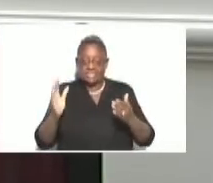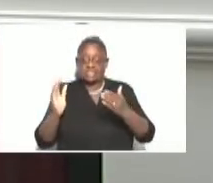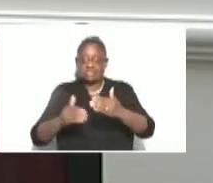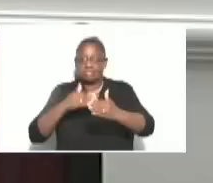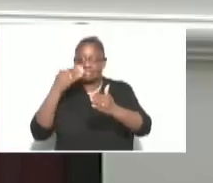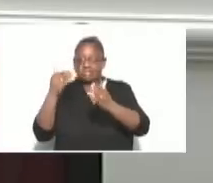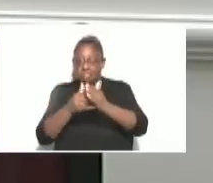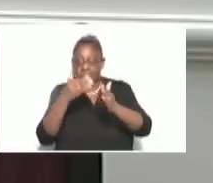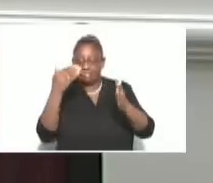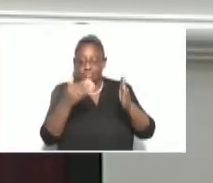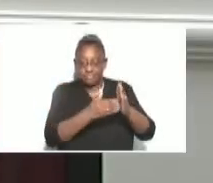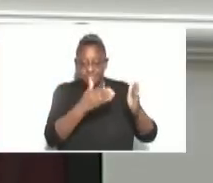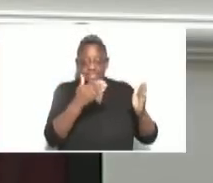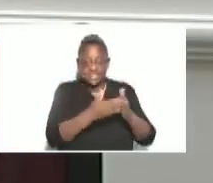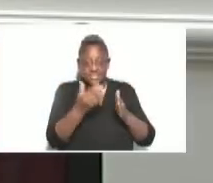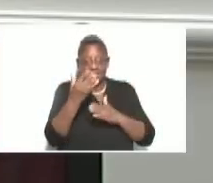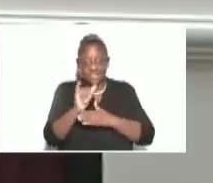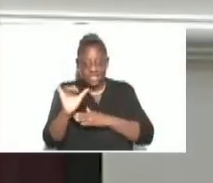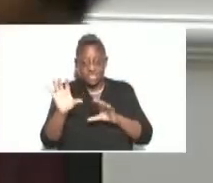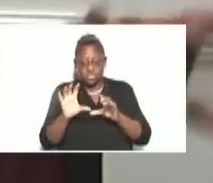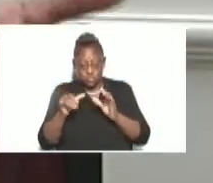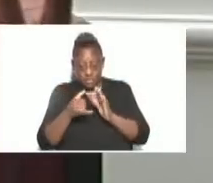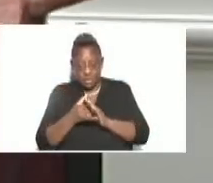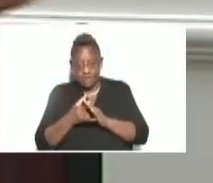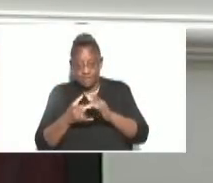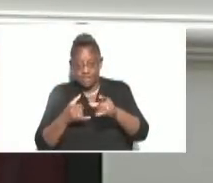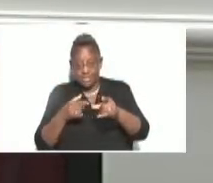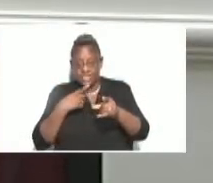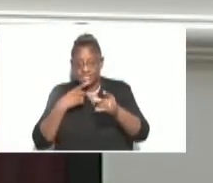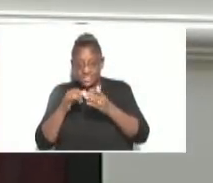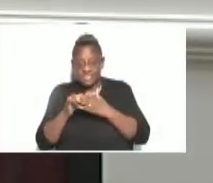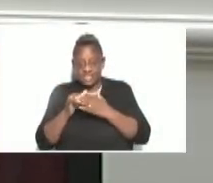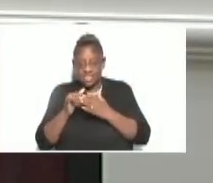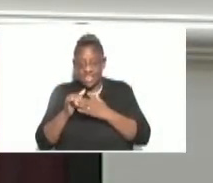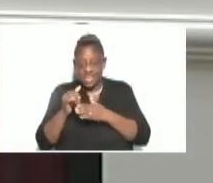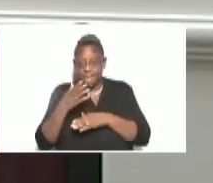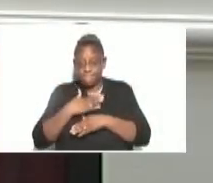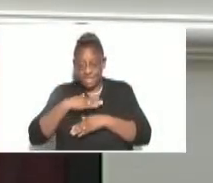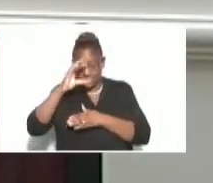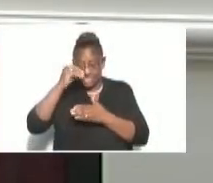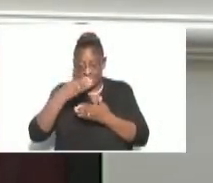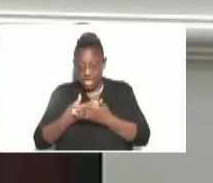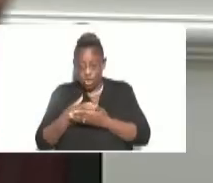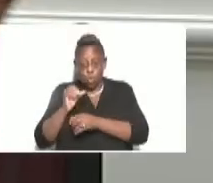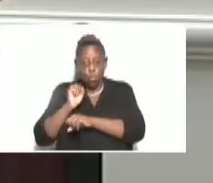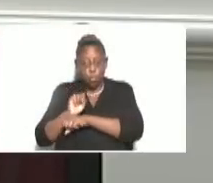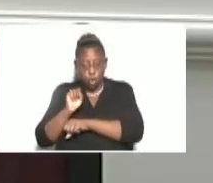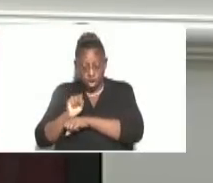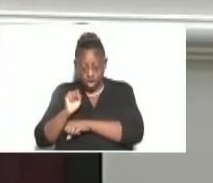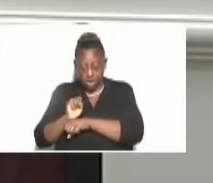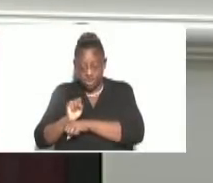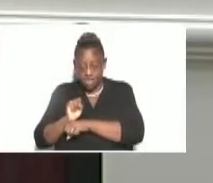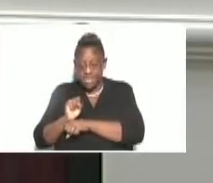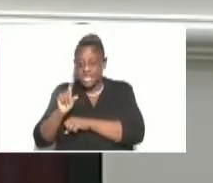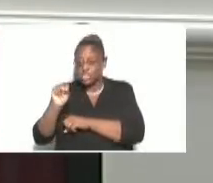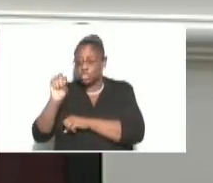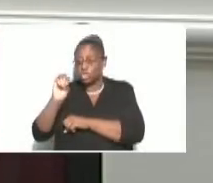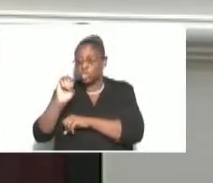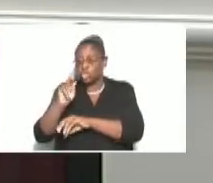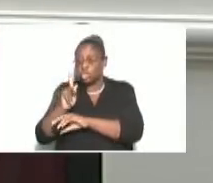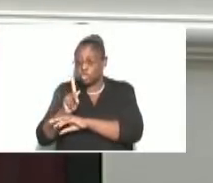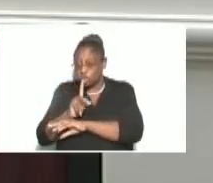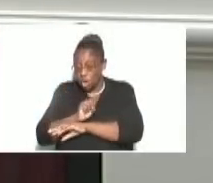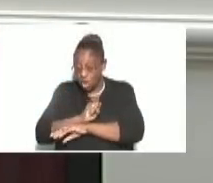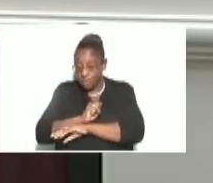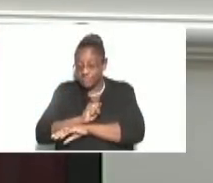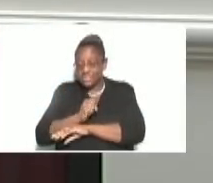they can do it. My son works. He works at Tops packing bags. He's a people's person, so we need him